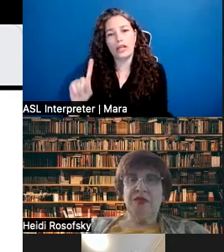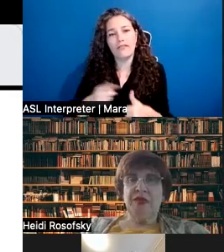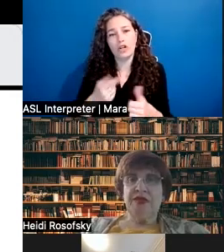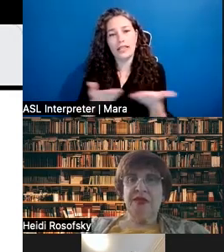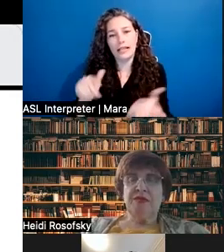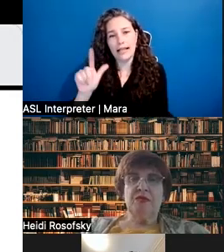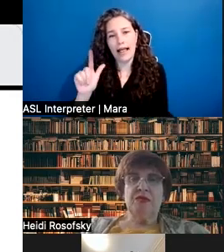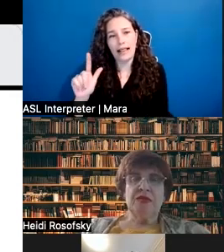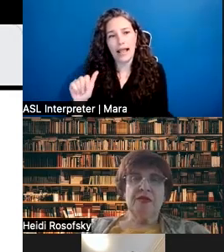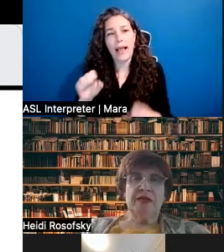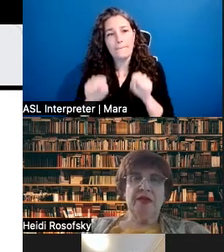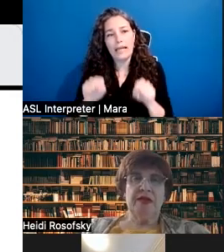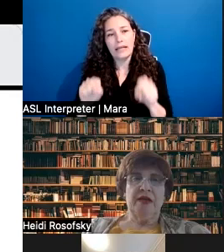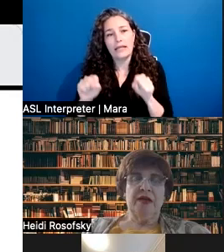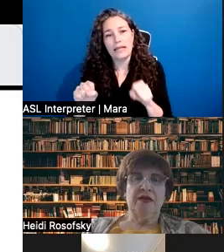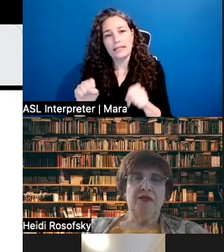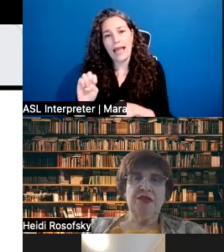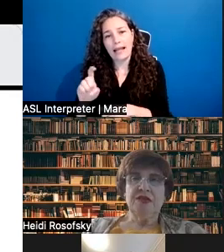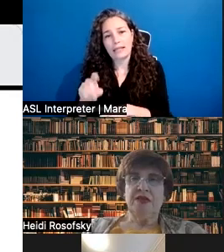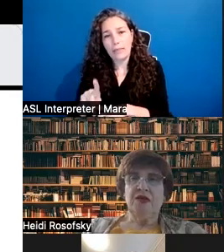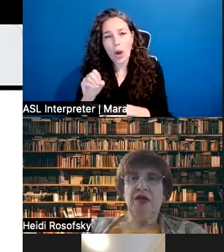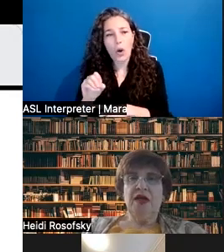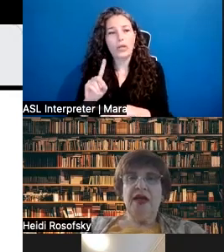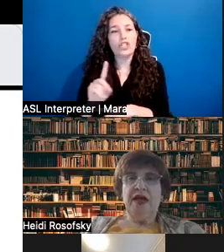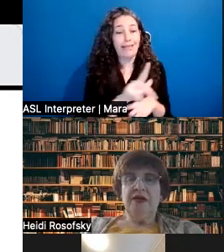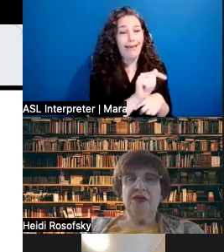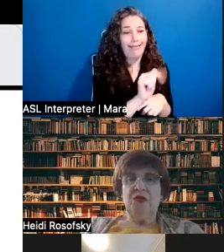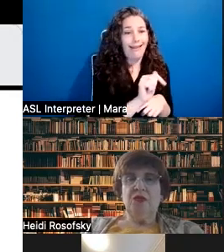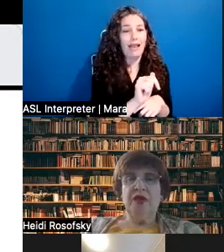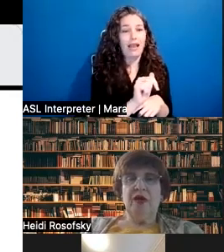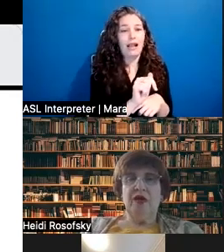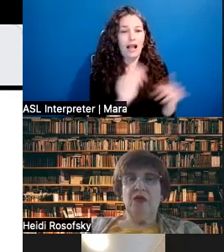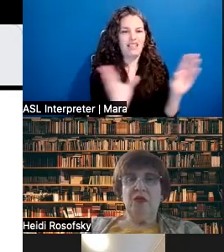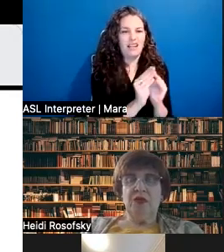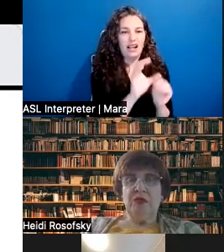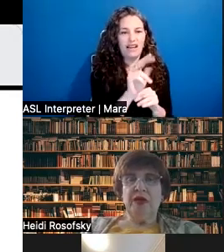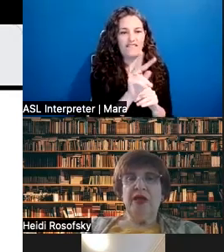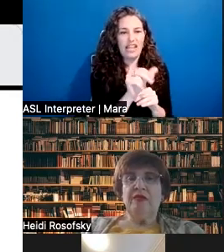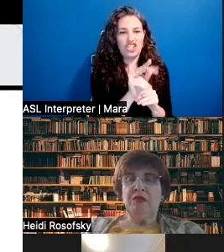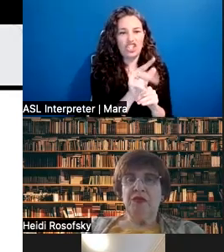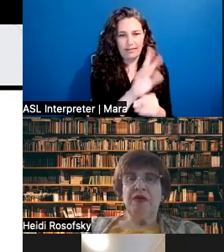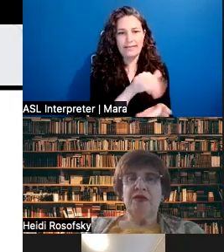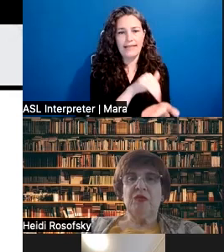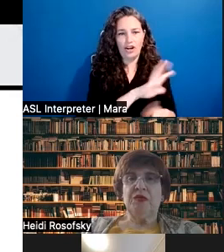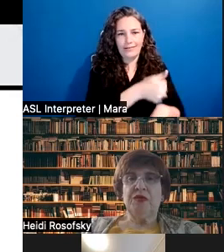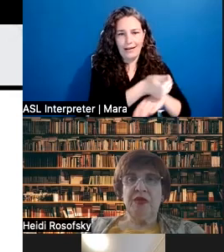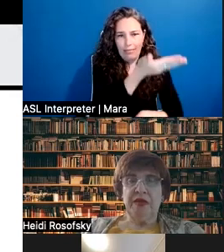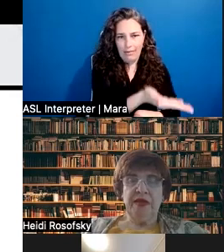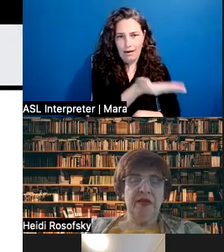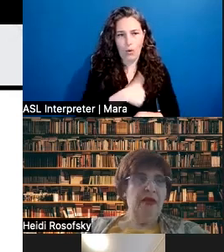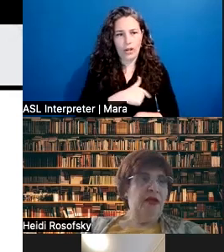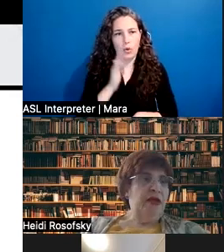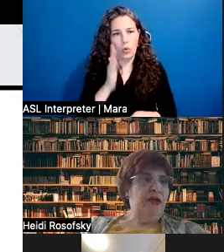Angeles Abilities Expo, which is at the LA Convention Center, and we have a booth there that we're going to